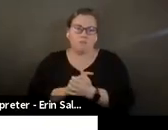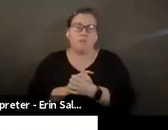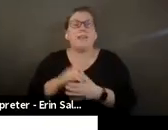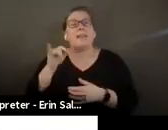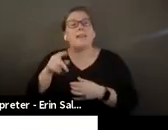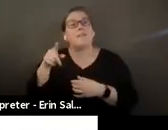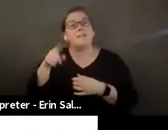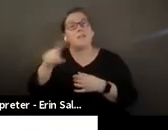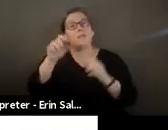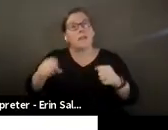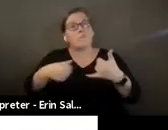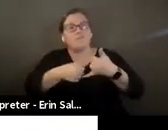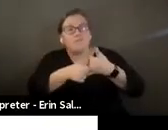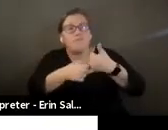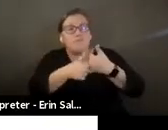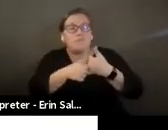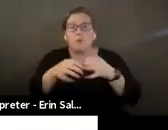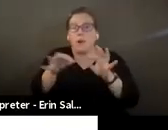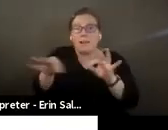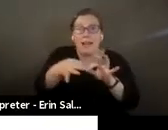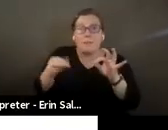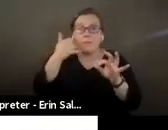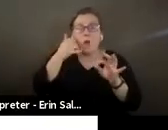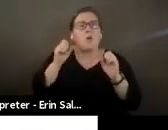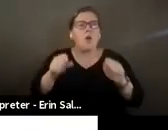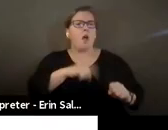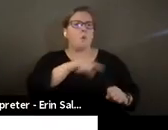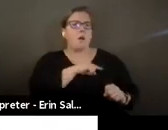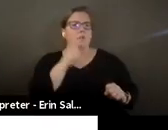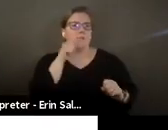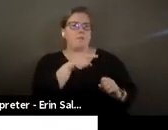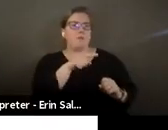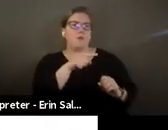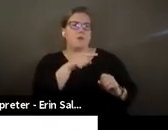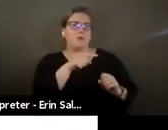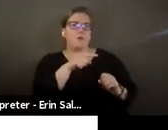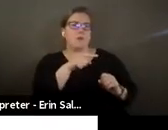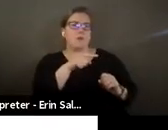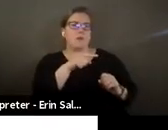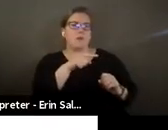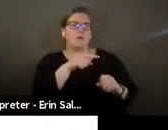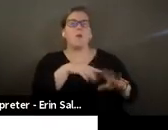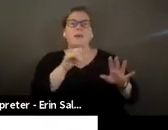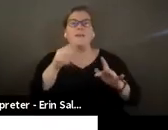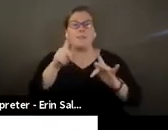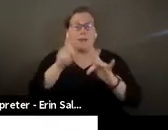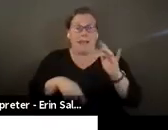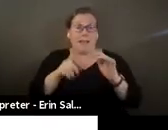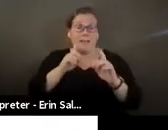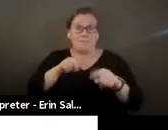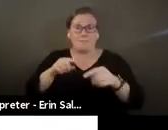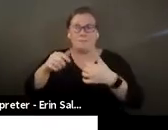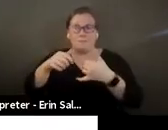or a captioning phone, then yes, they would qualify for the iPad with the video relay services on the